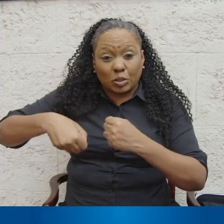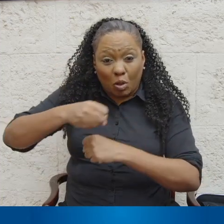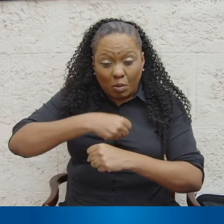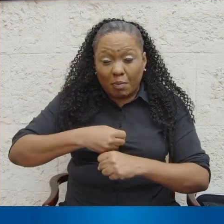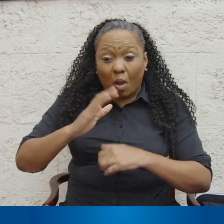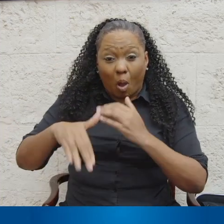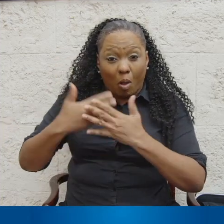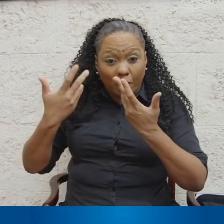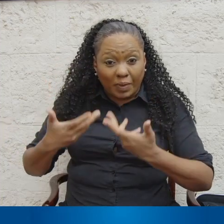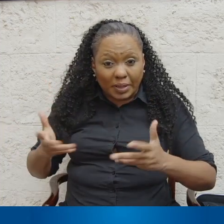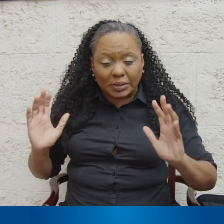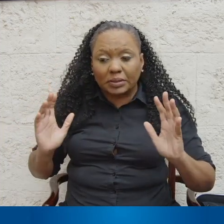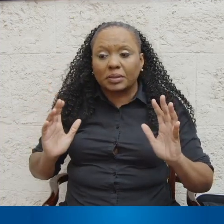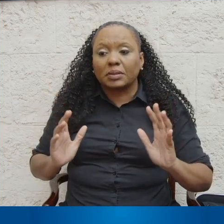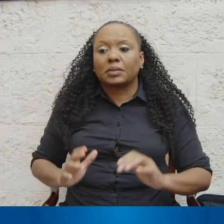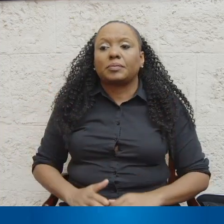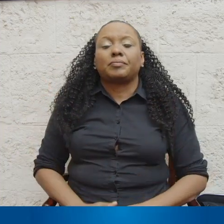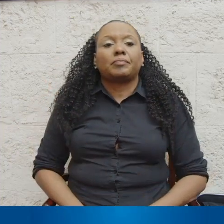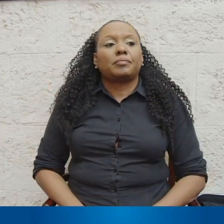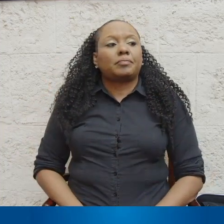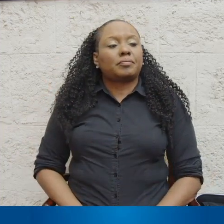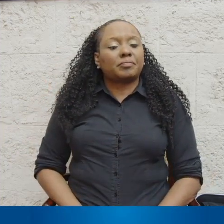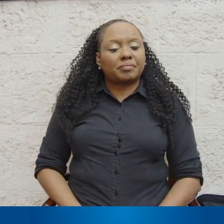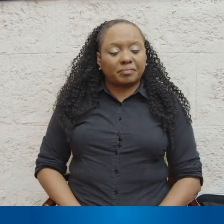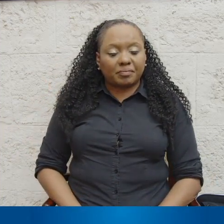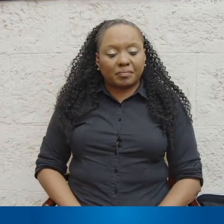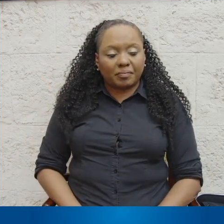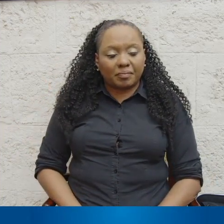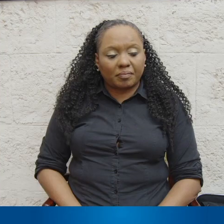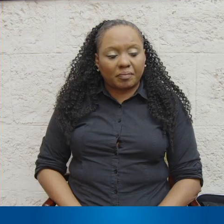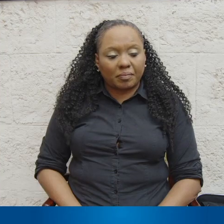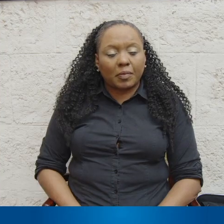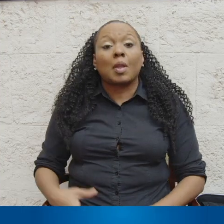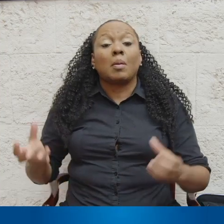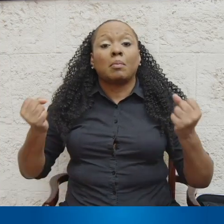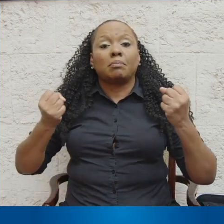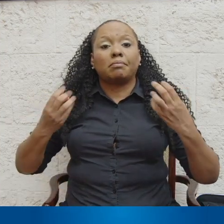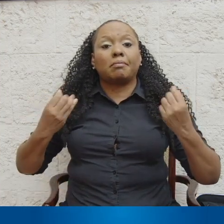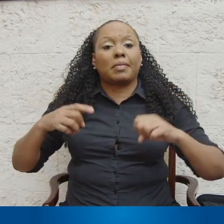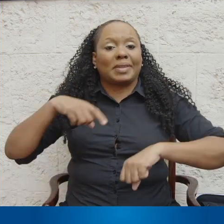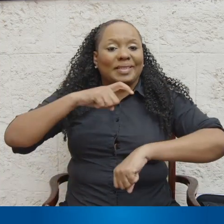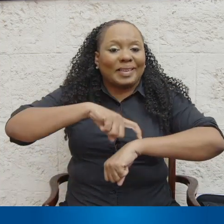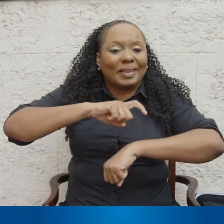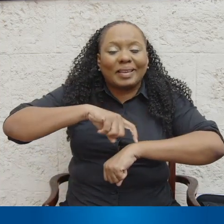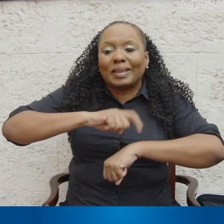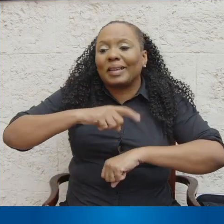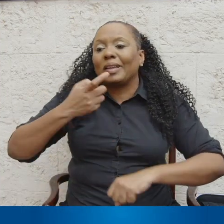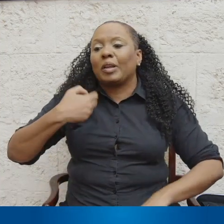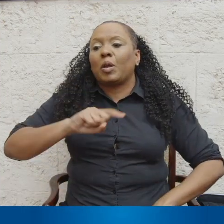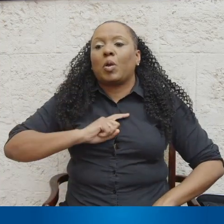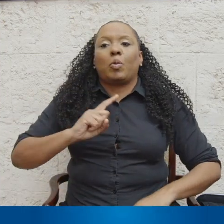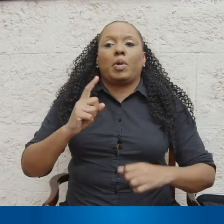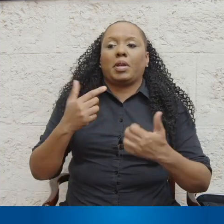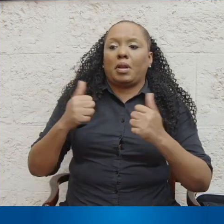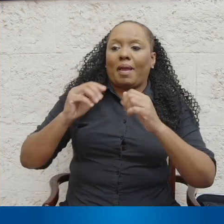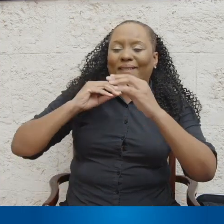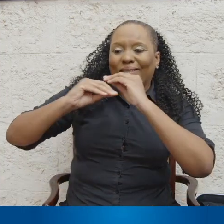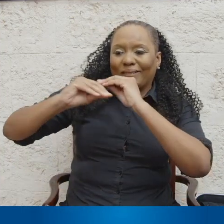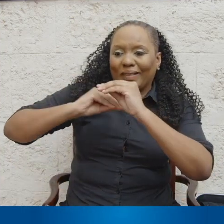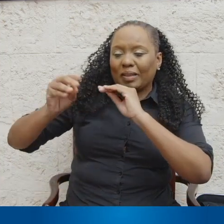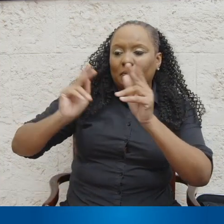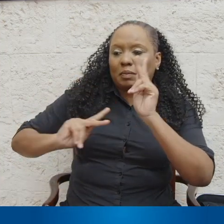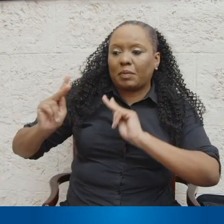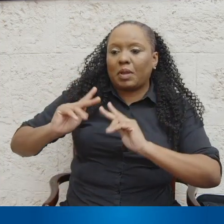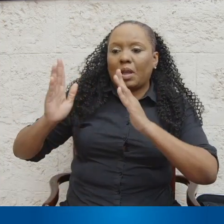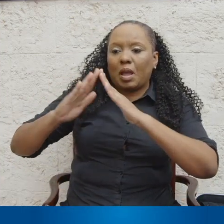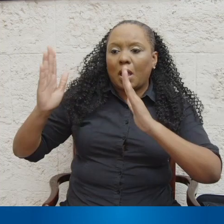who have been rental tenants on land. And many times we would then go to repair those people's houses. And